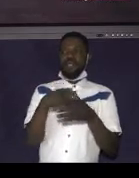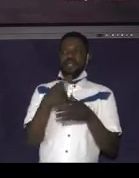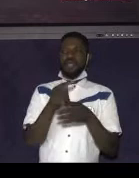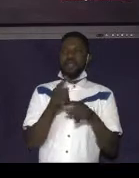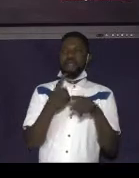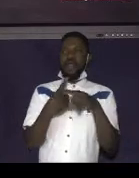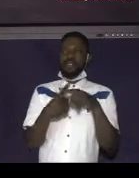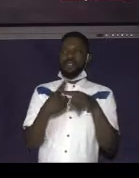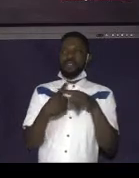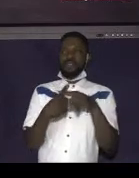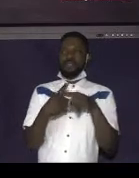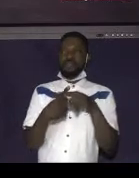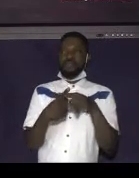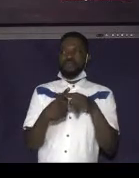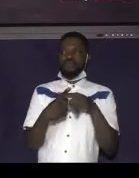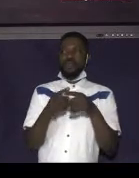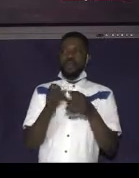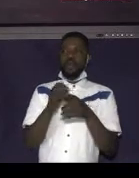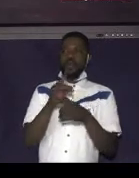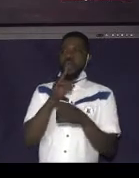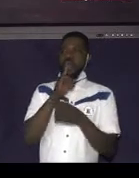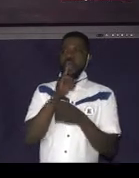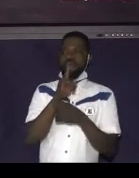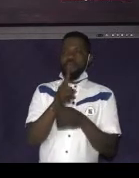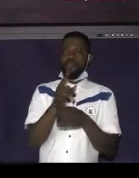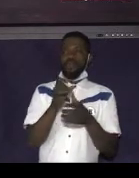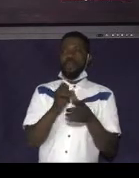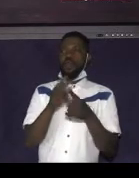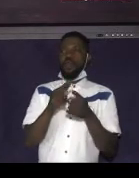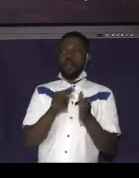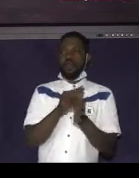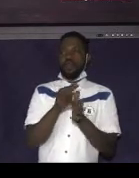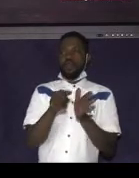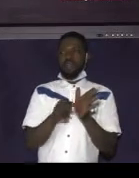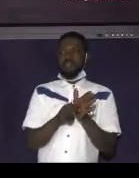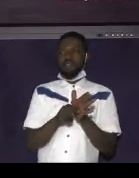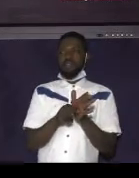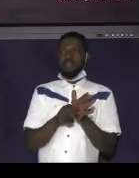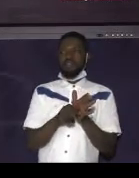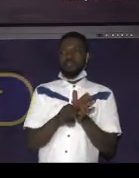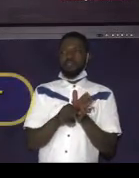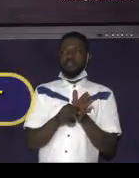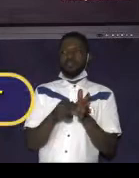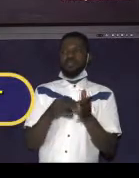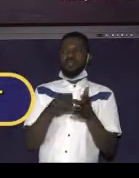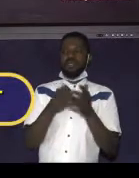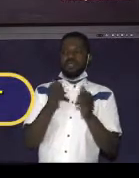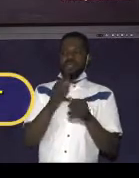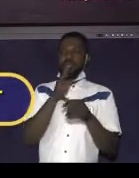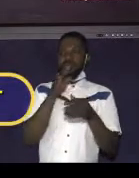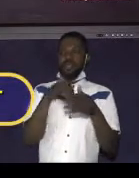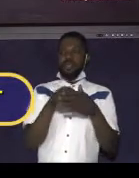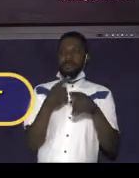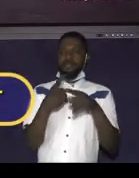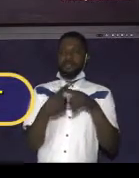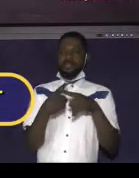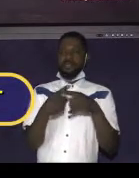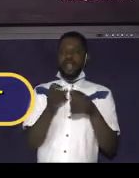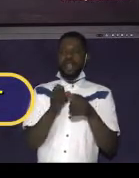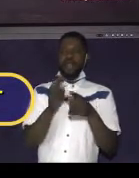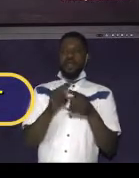the positive or affirmative. It means the same thing. It can either be in the positive